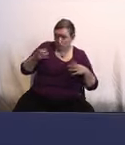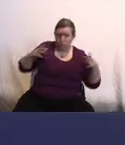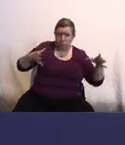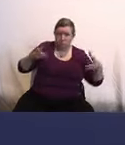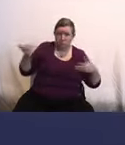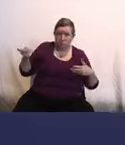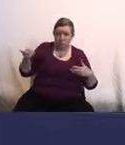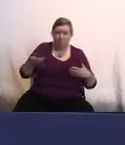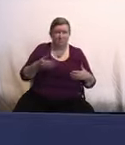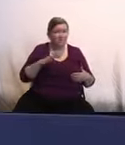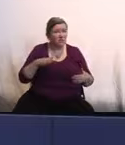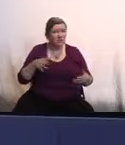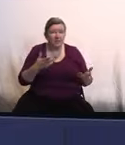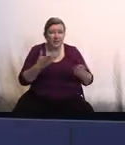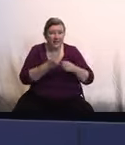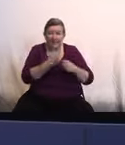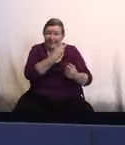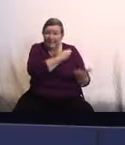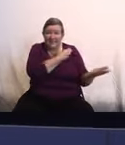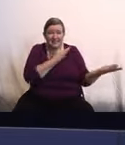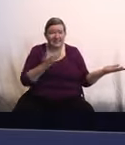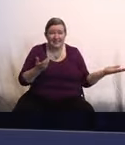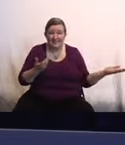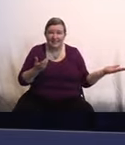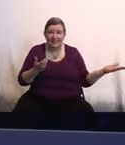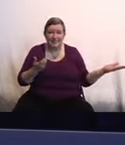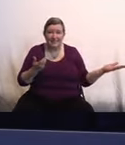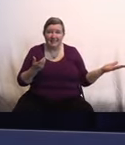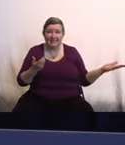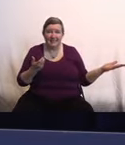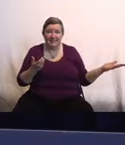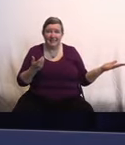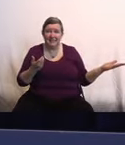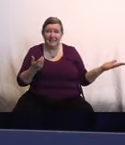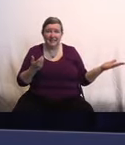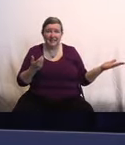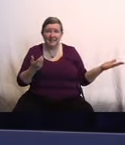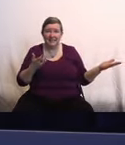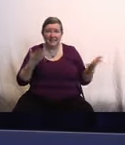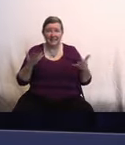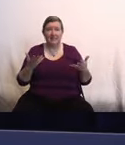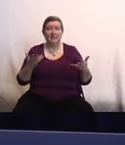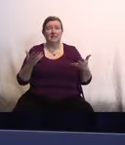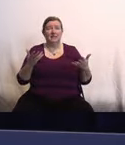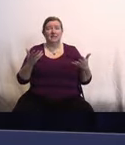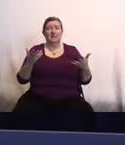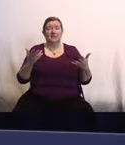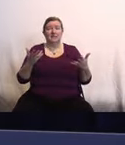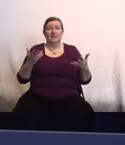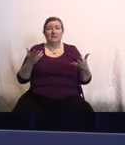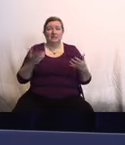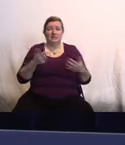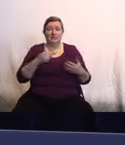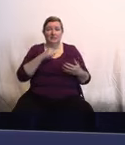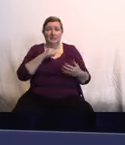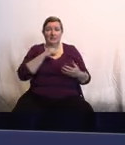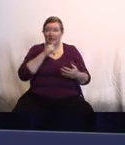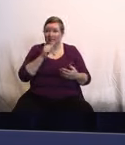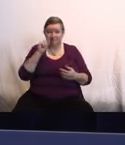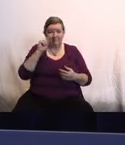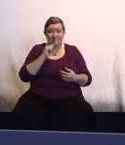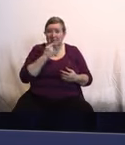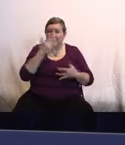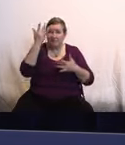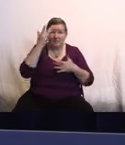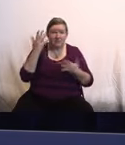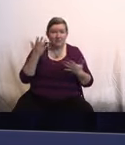for vaccinations. We know that they now are getting what I would call severe disease, and we have to protect them